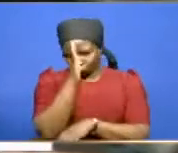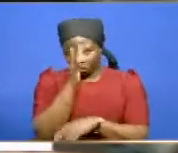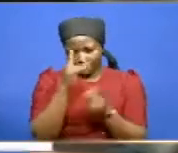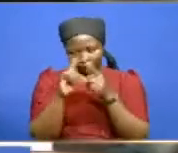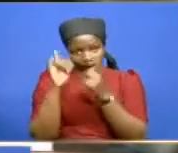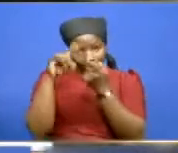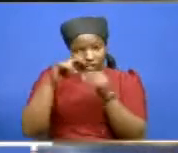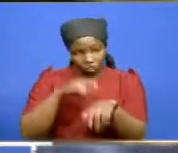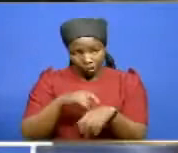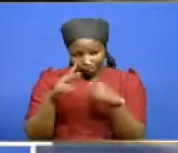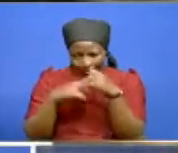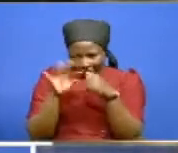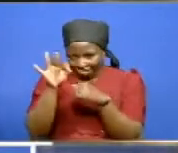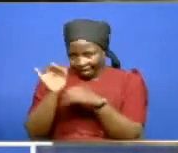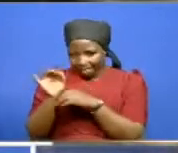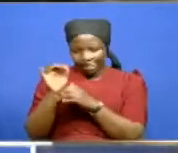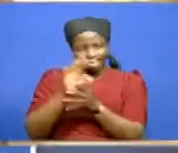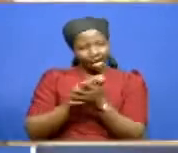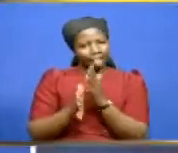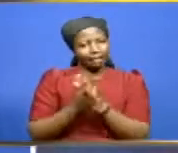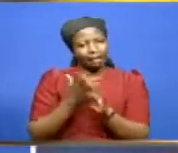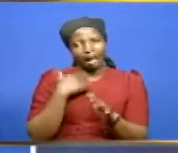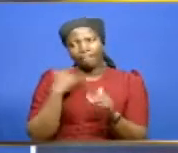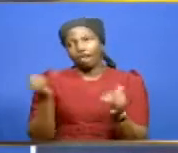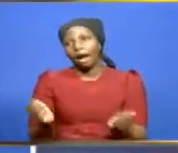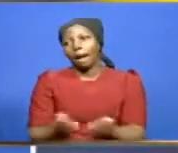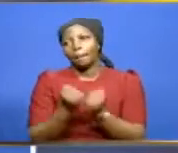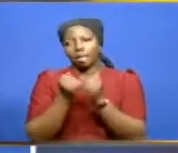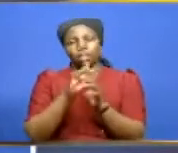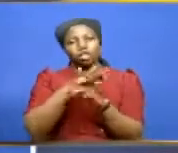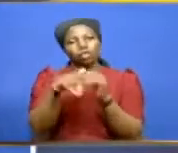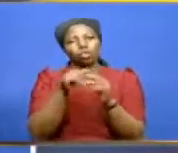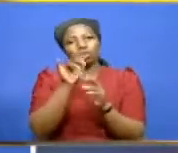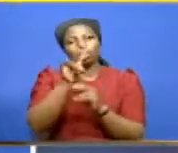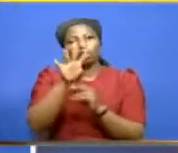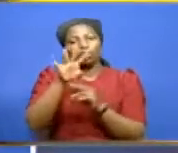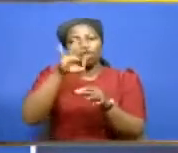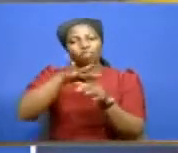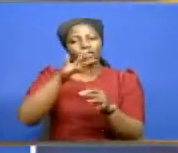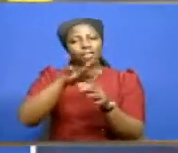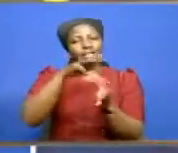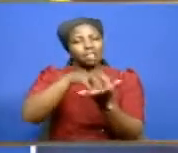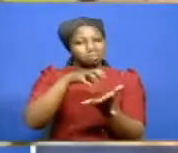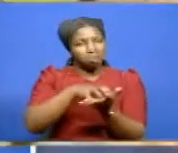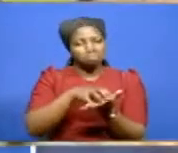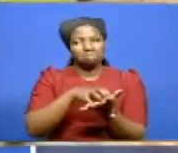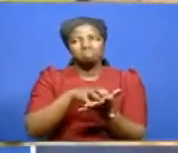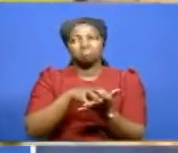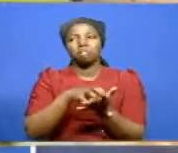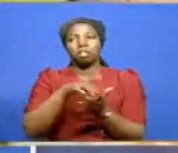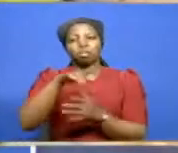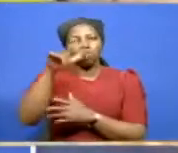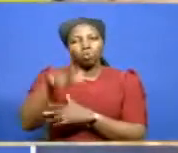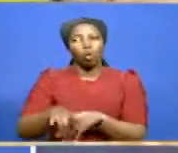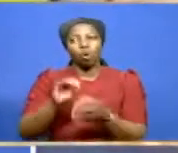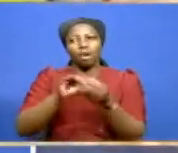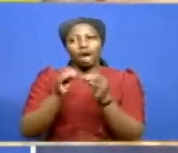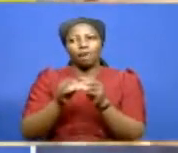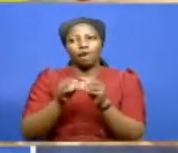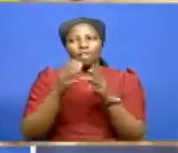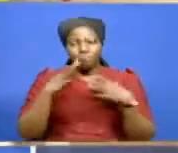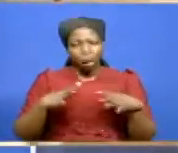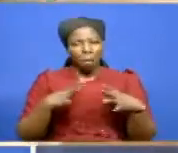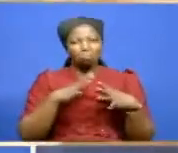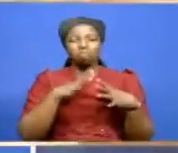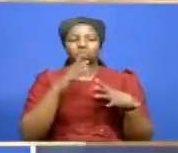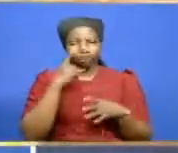1:30 hakuna kitu chochote kimetendeka. In all the 24 polling stations, a low voter turnout has also been